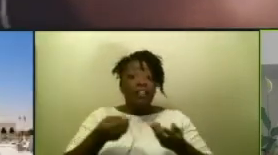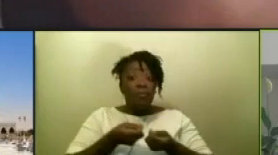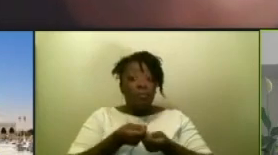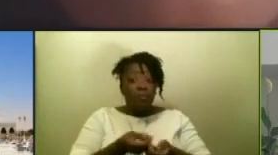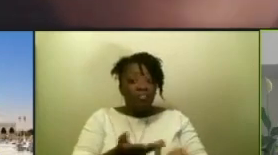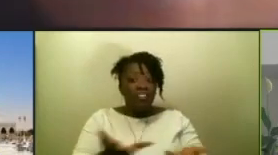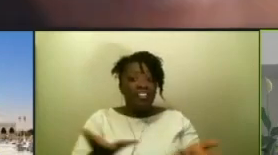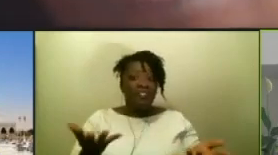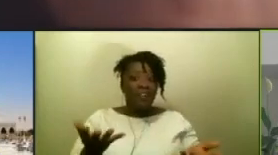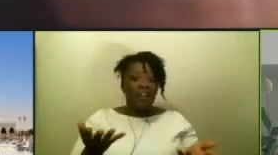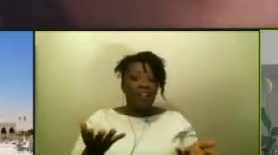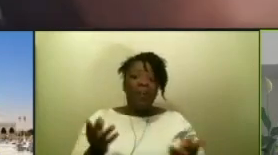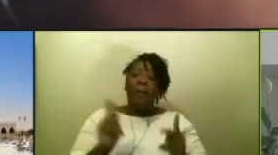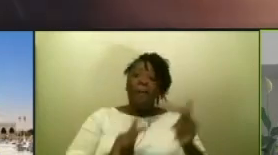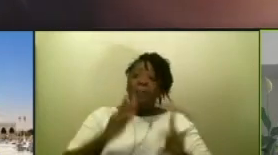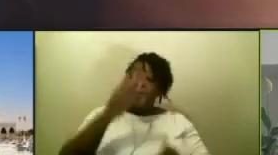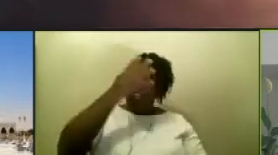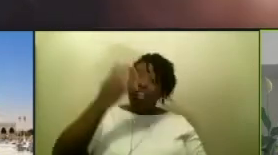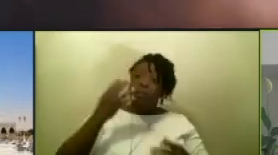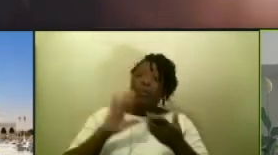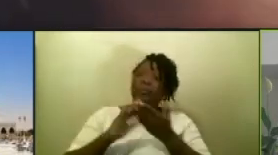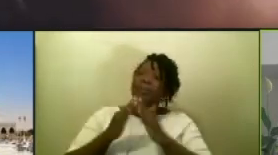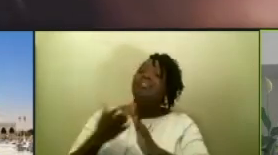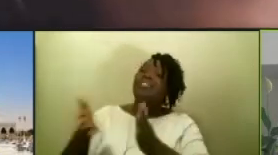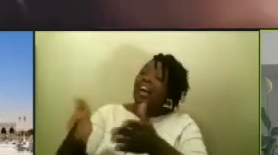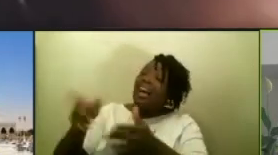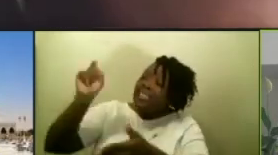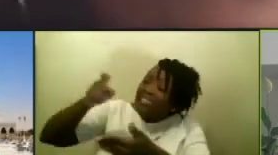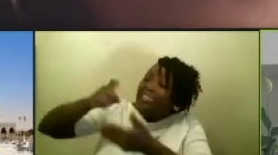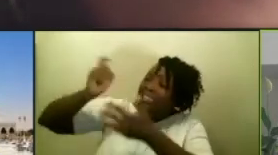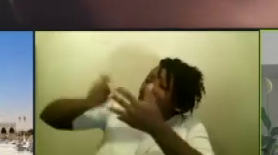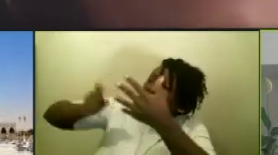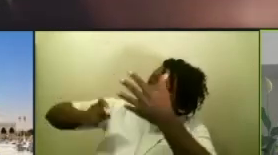immigrant communities were asking for.